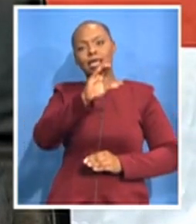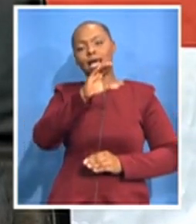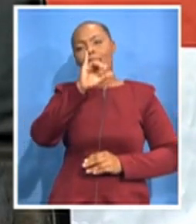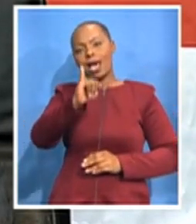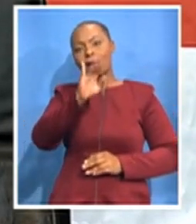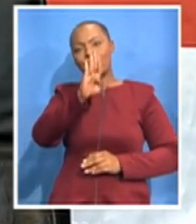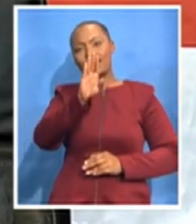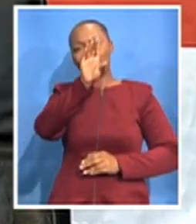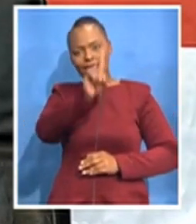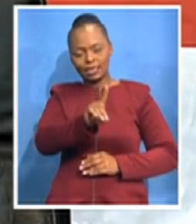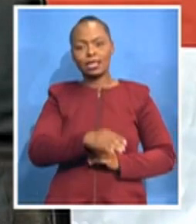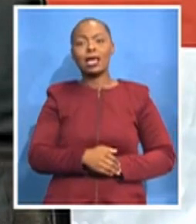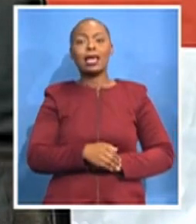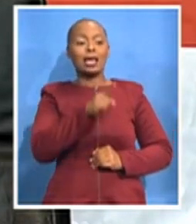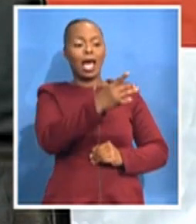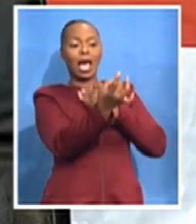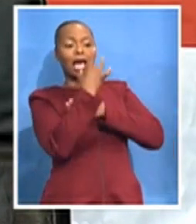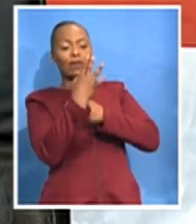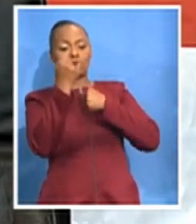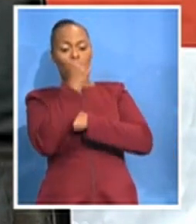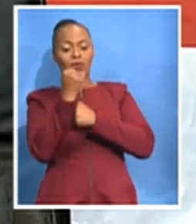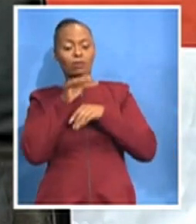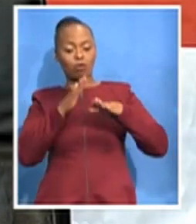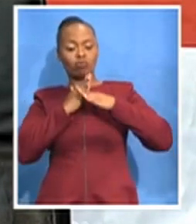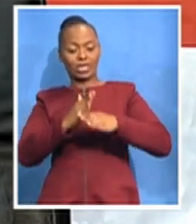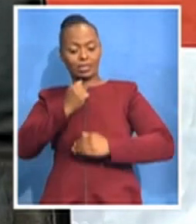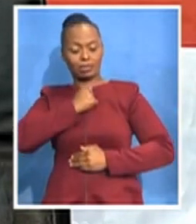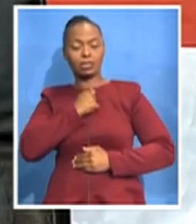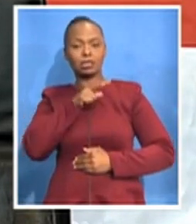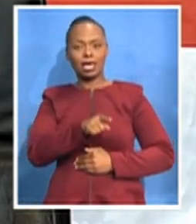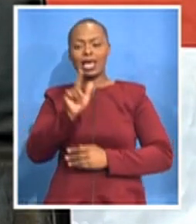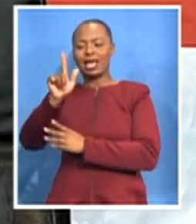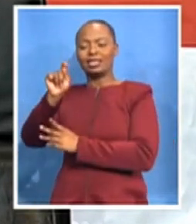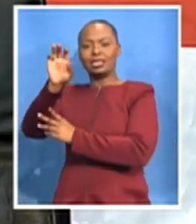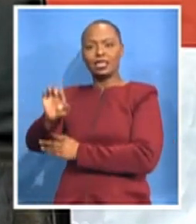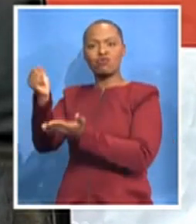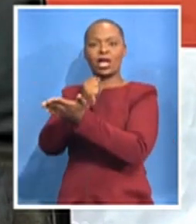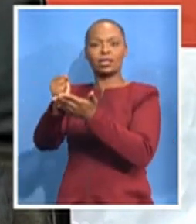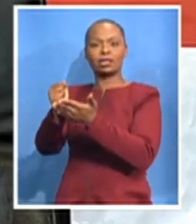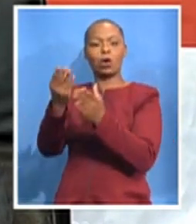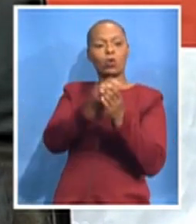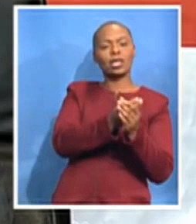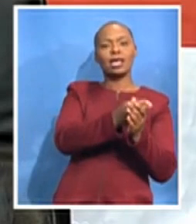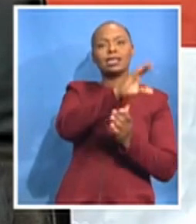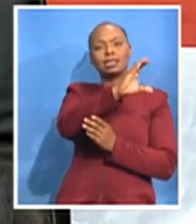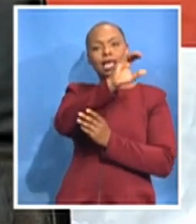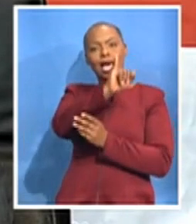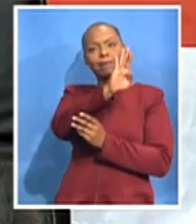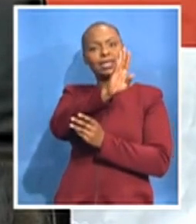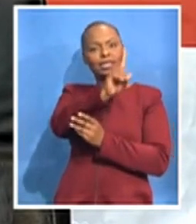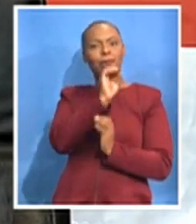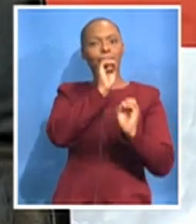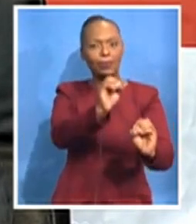that LTE was not registered with the CIBD. Furthermore, he stated that in terms of